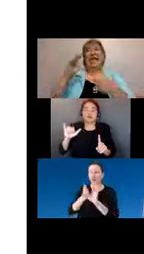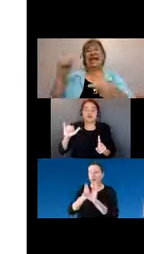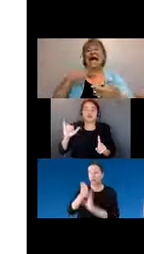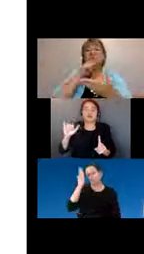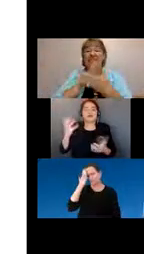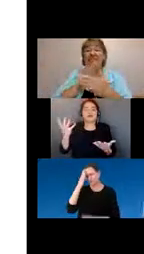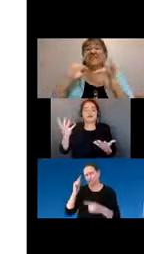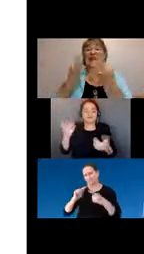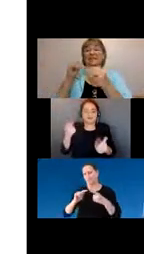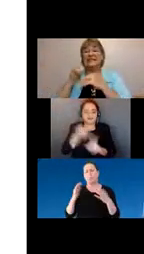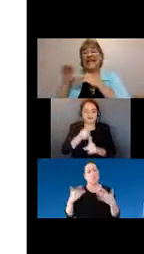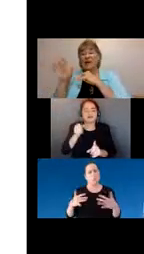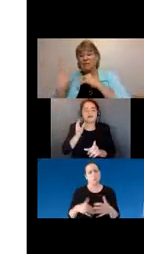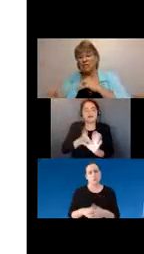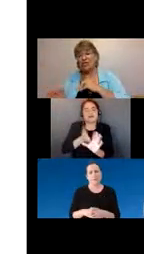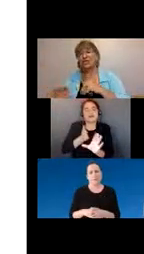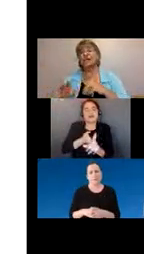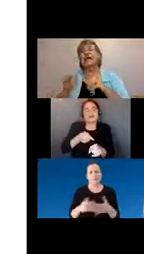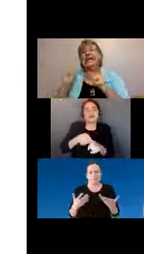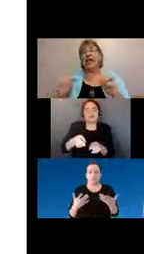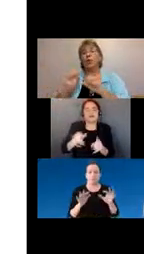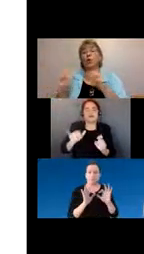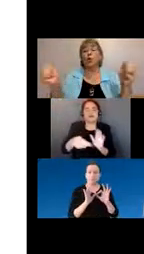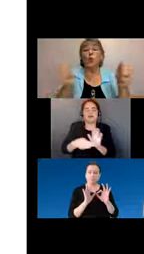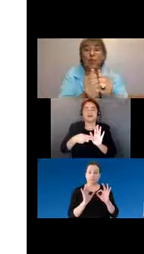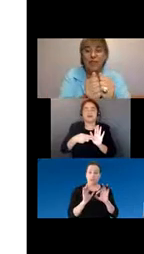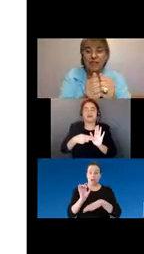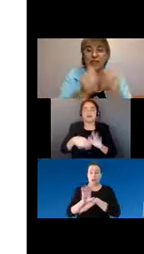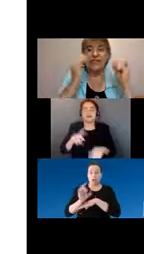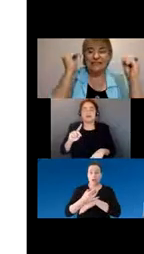unique, and I believe family counselors can